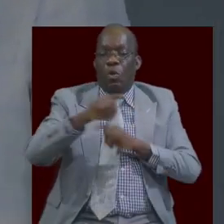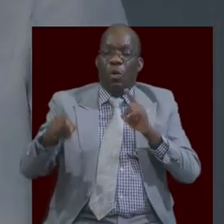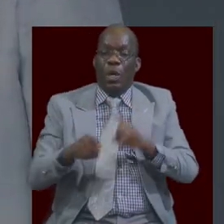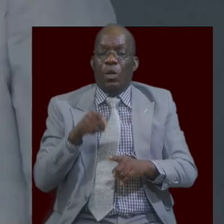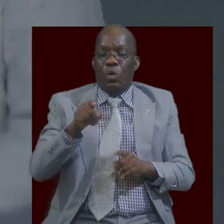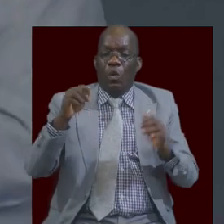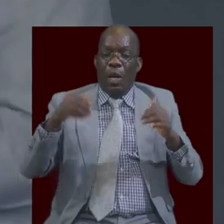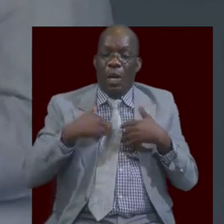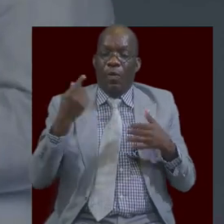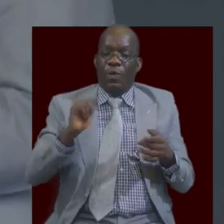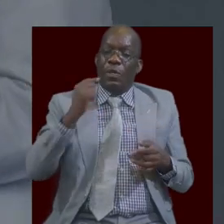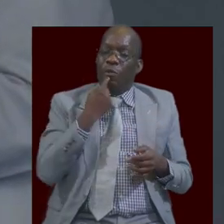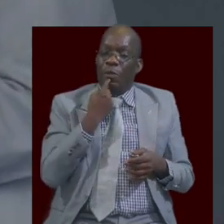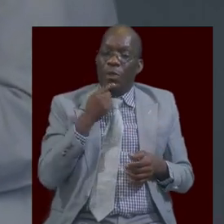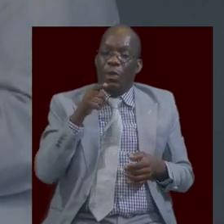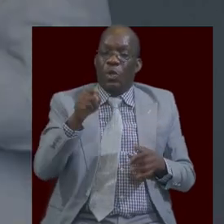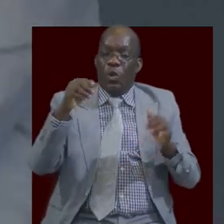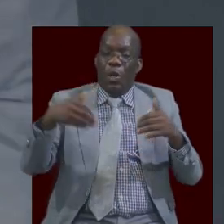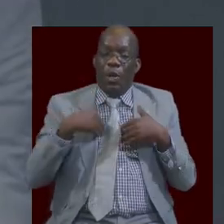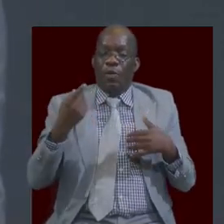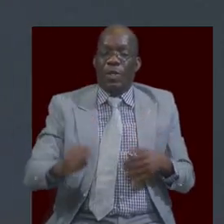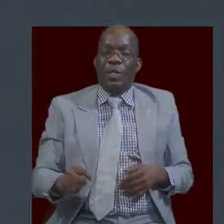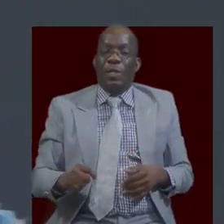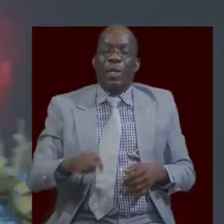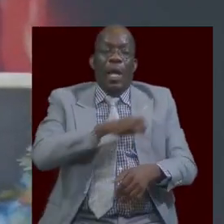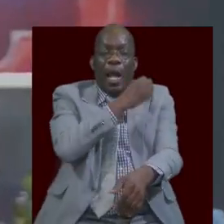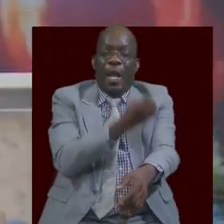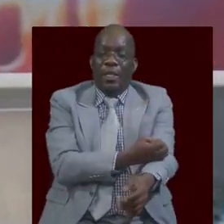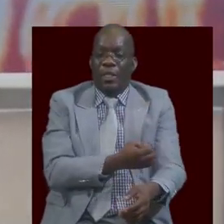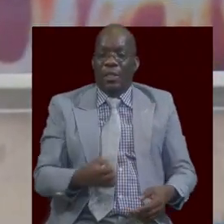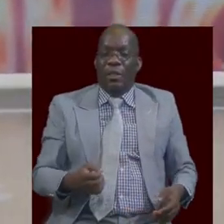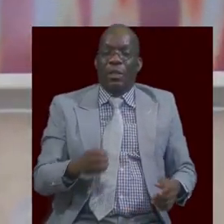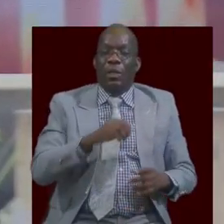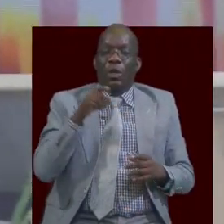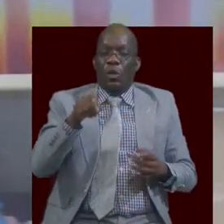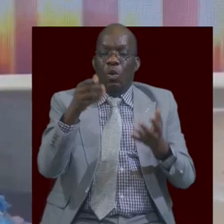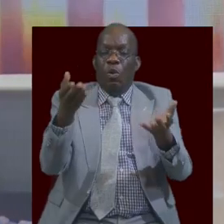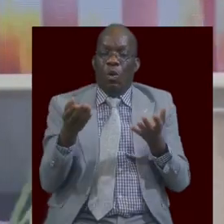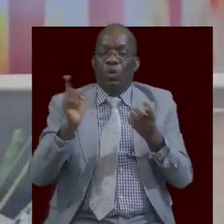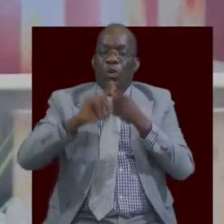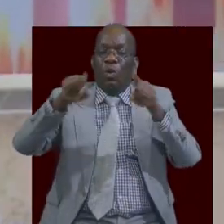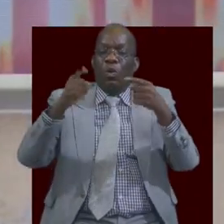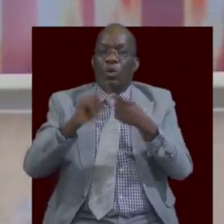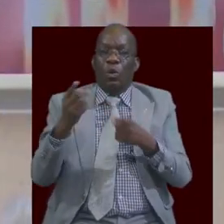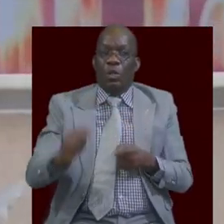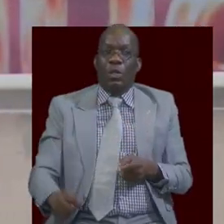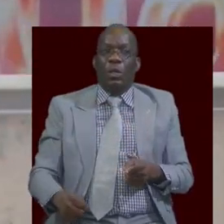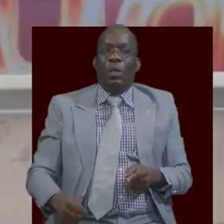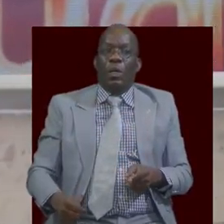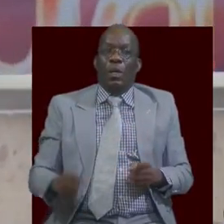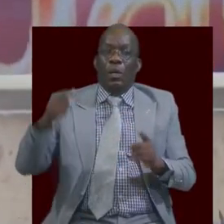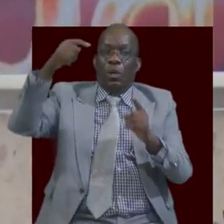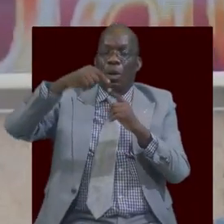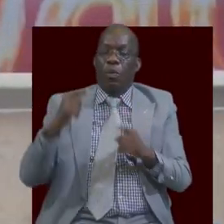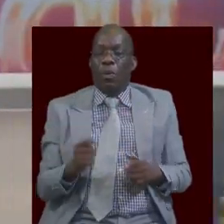zeal, when you have zest, when you want to go to the zenith and you want to say, I'm